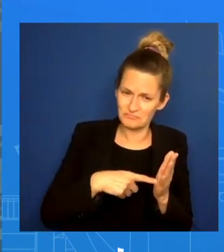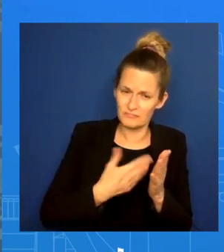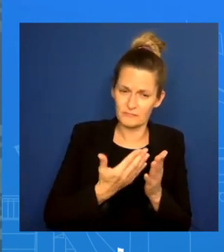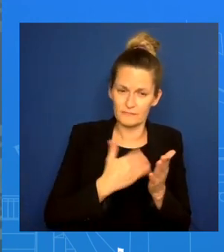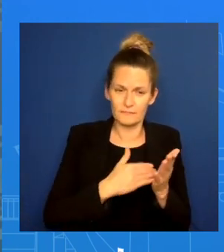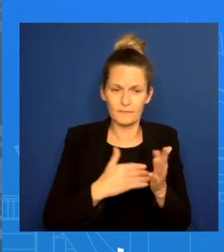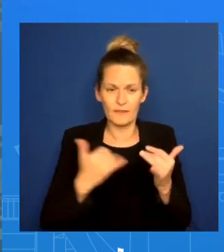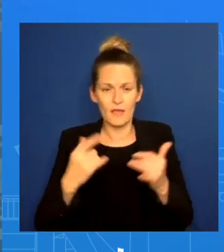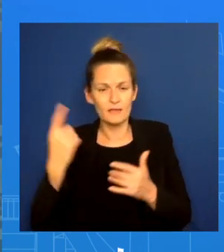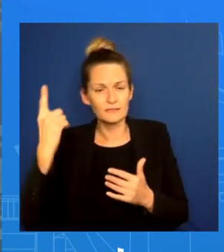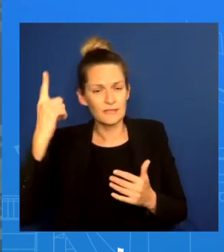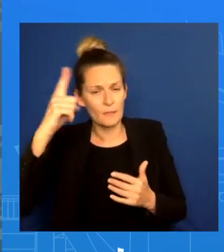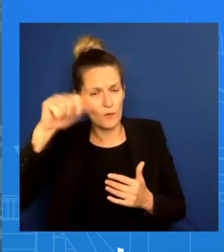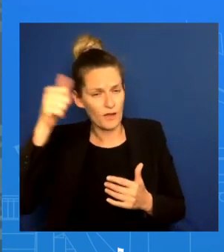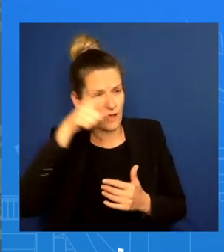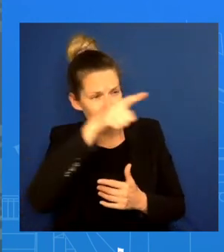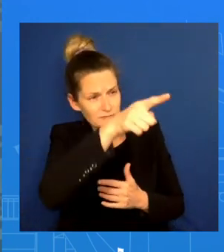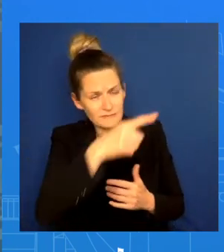job numbers